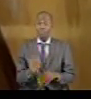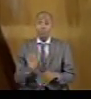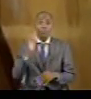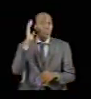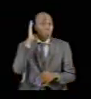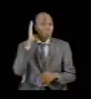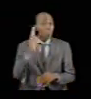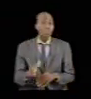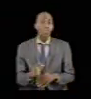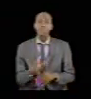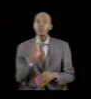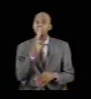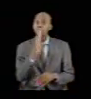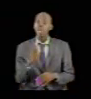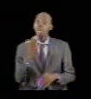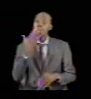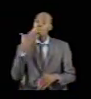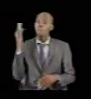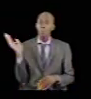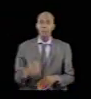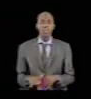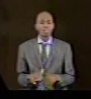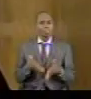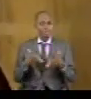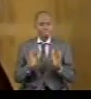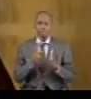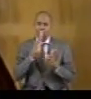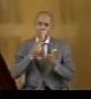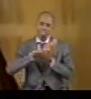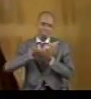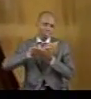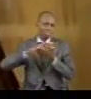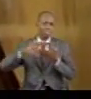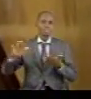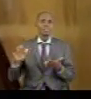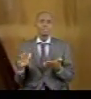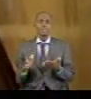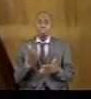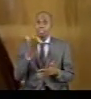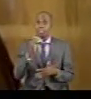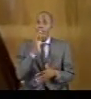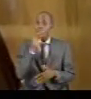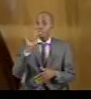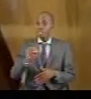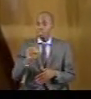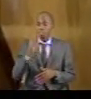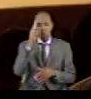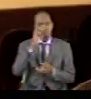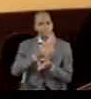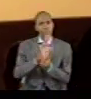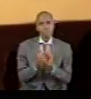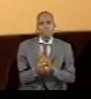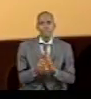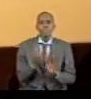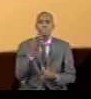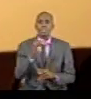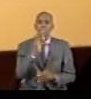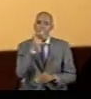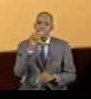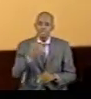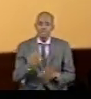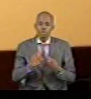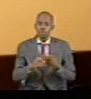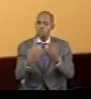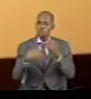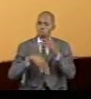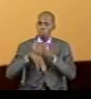be hard. Let's be clear. There's need for repentance. There is need for coming out of